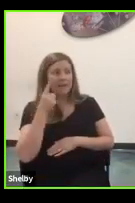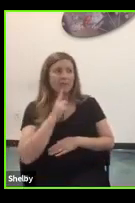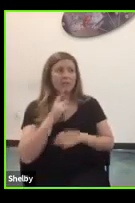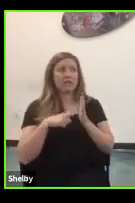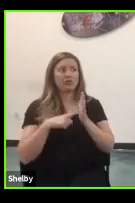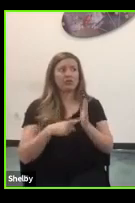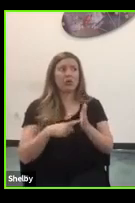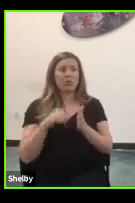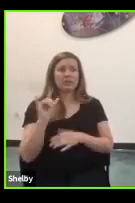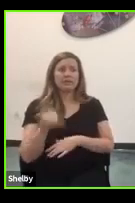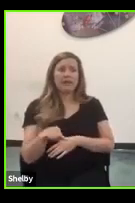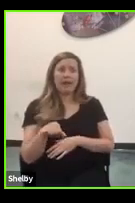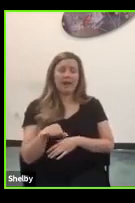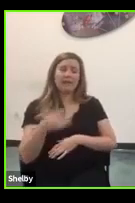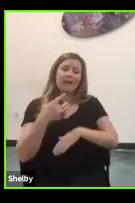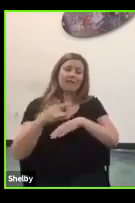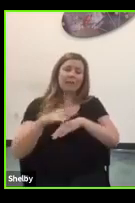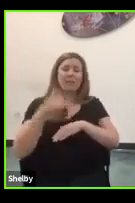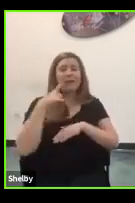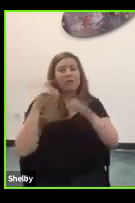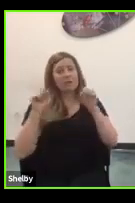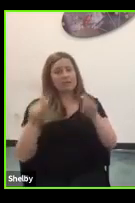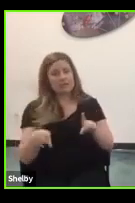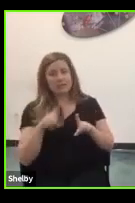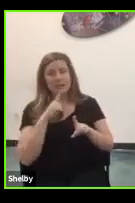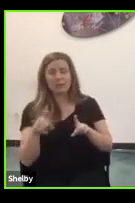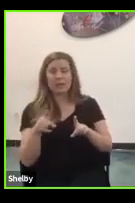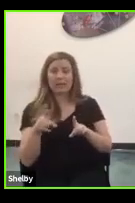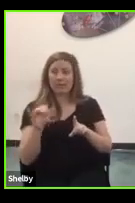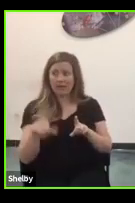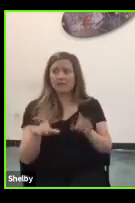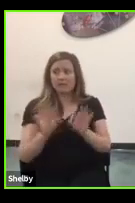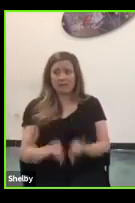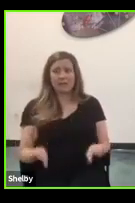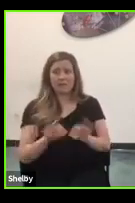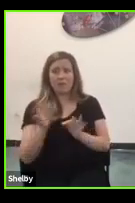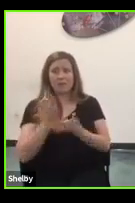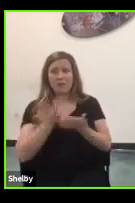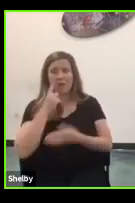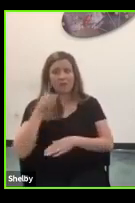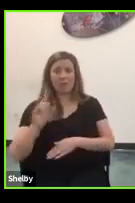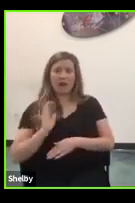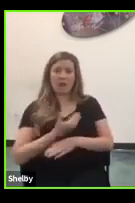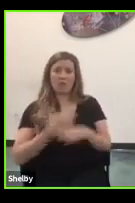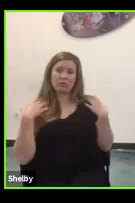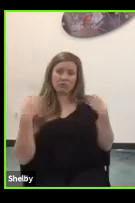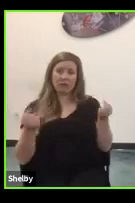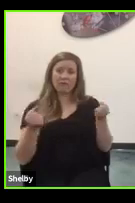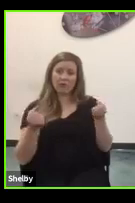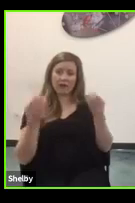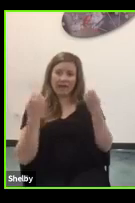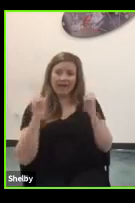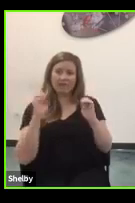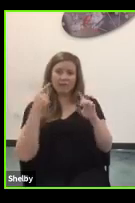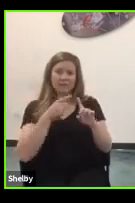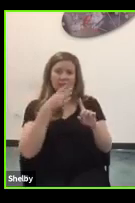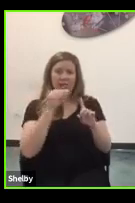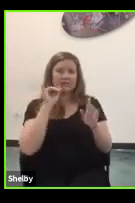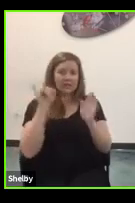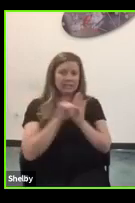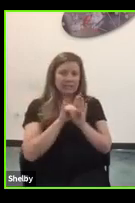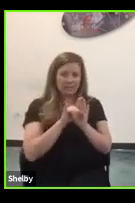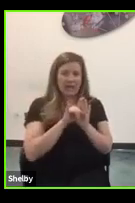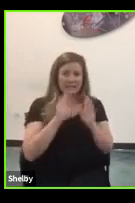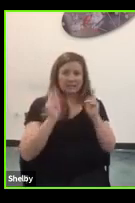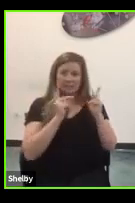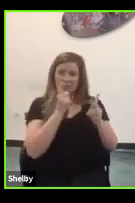shows that availability of testing is a big part of our recovery efforts because it identifies those cases. But in